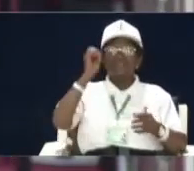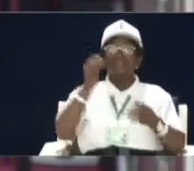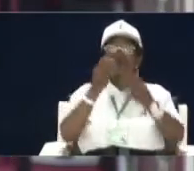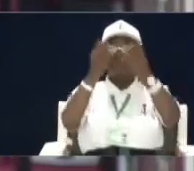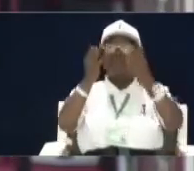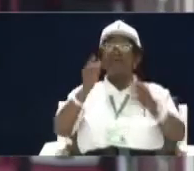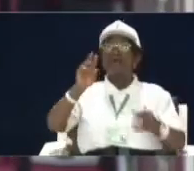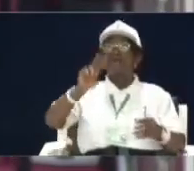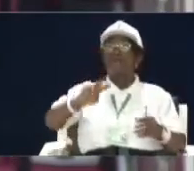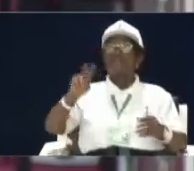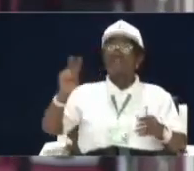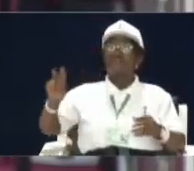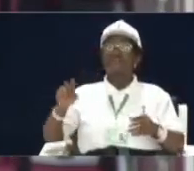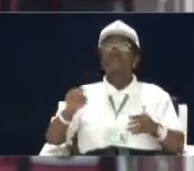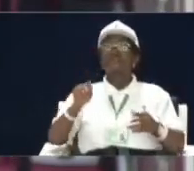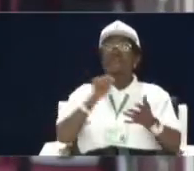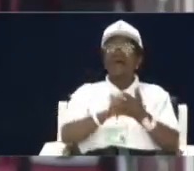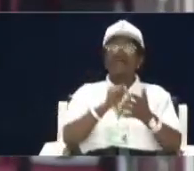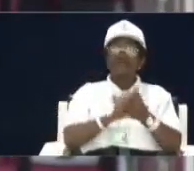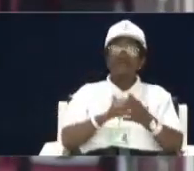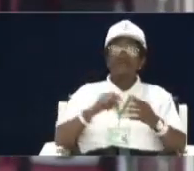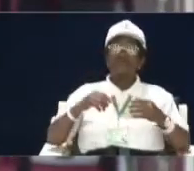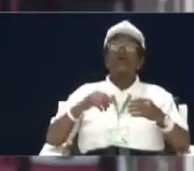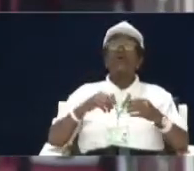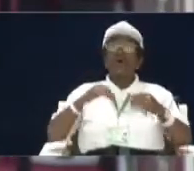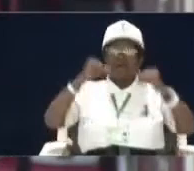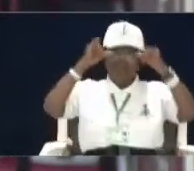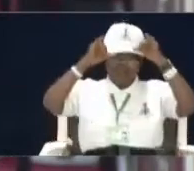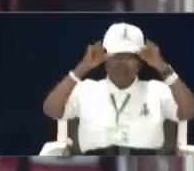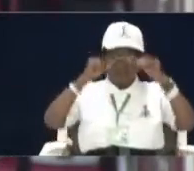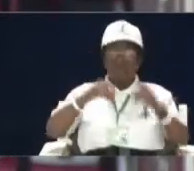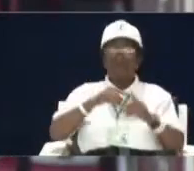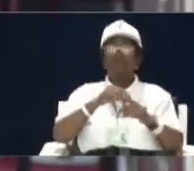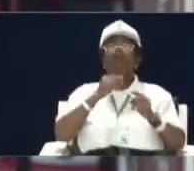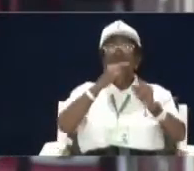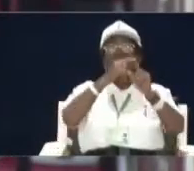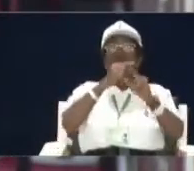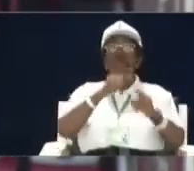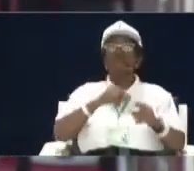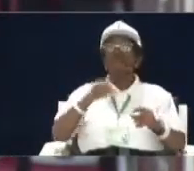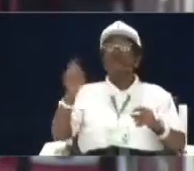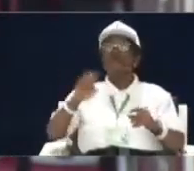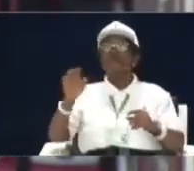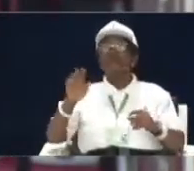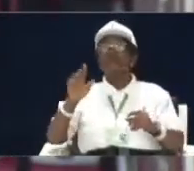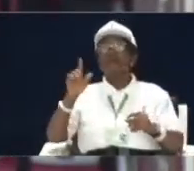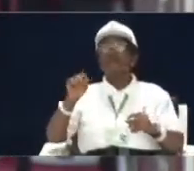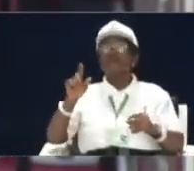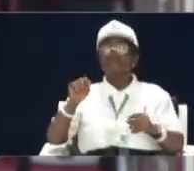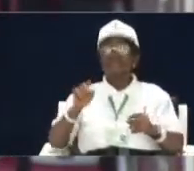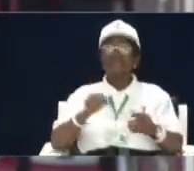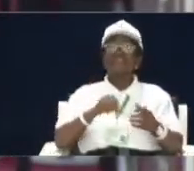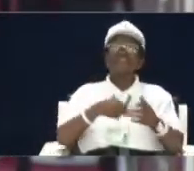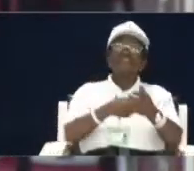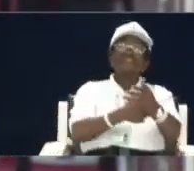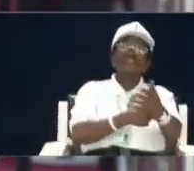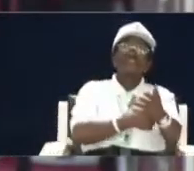22,000 cows plus 120 sheep.